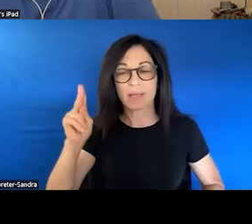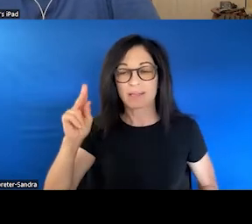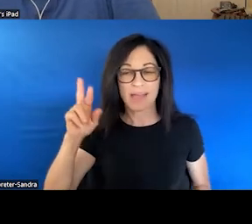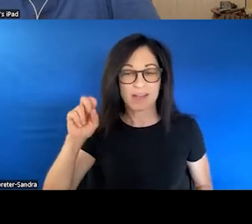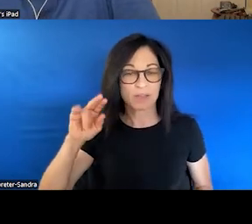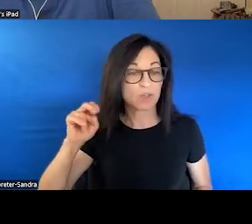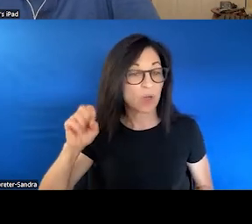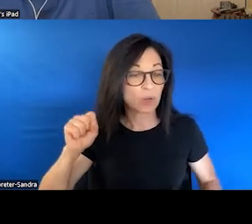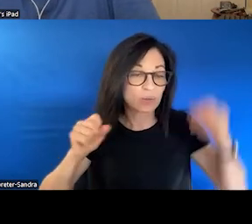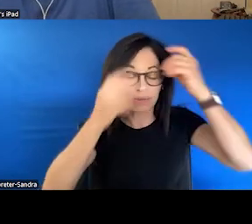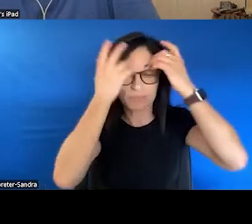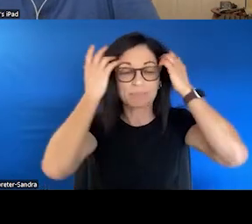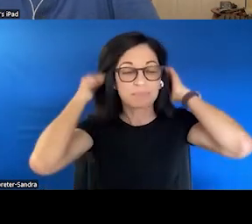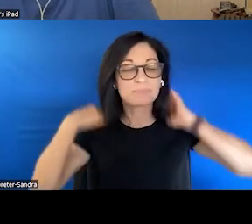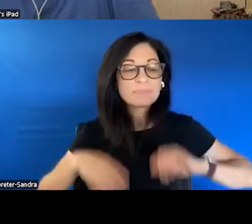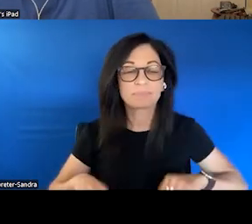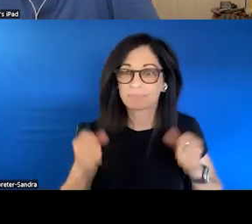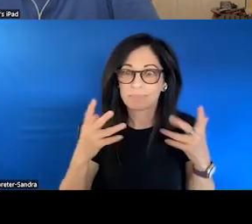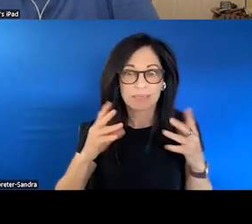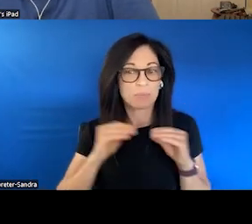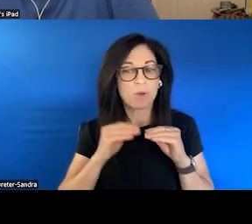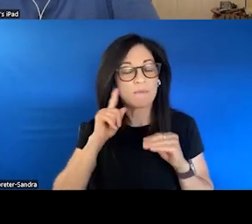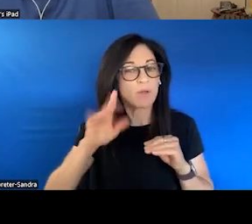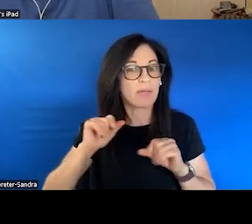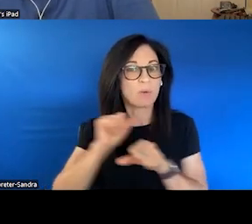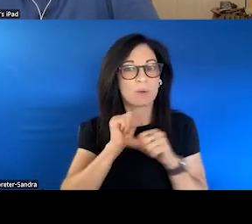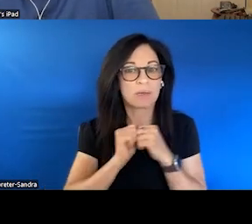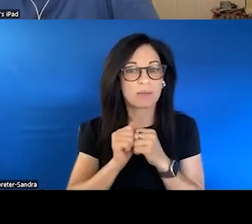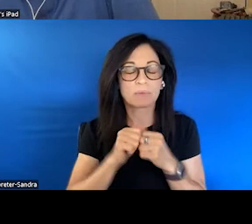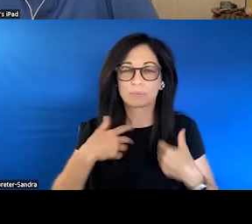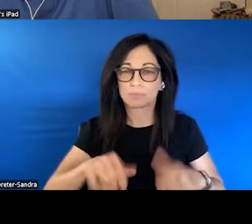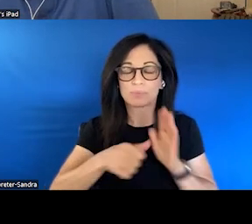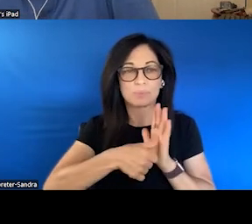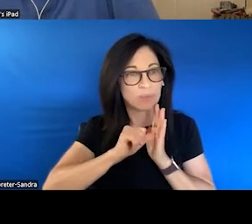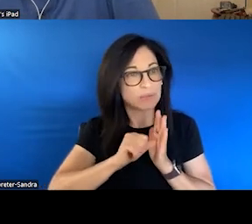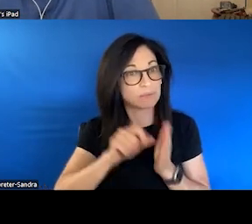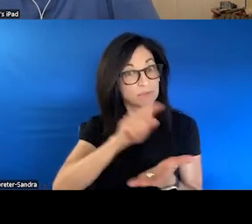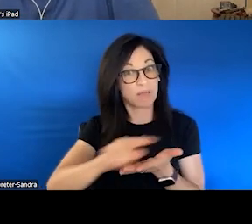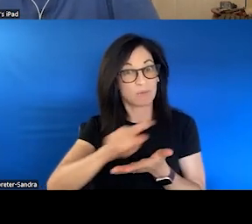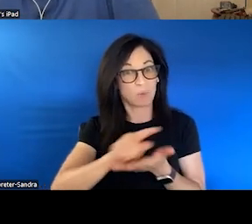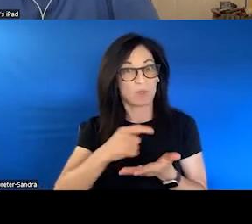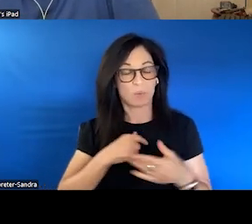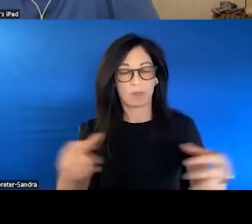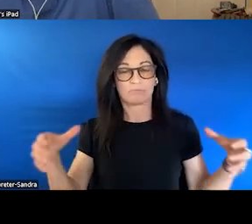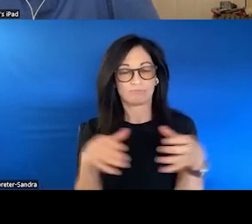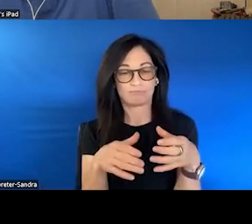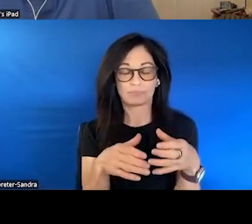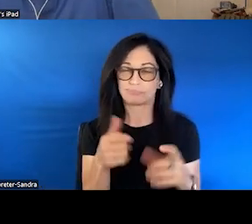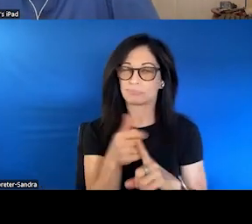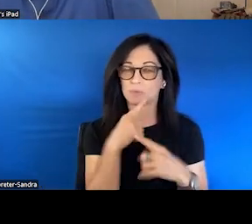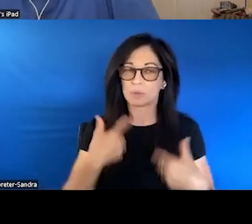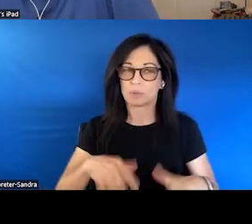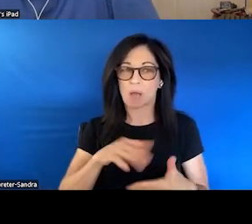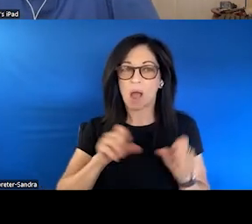the Learning Collaborative. This is impressive. Every week we get together, and it's really a learning opportunity.